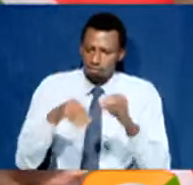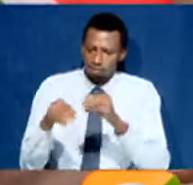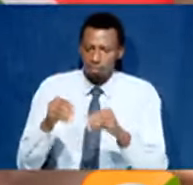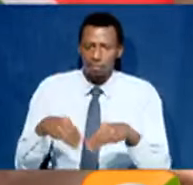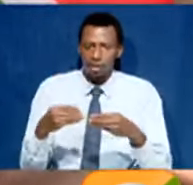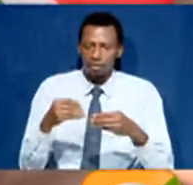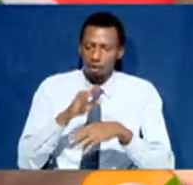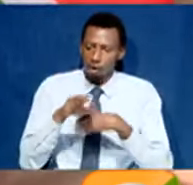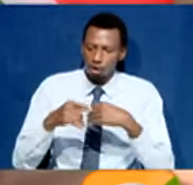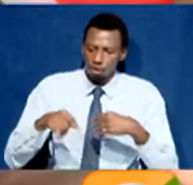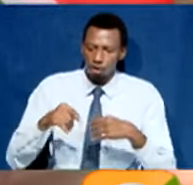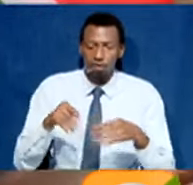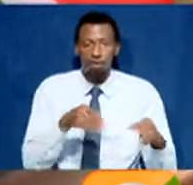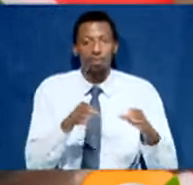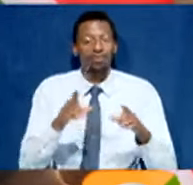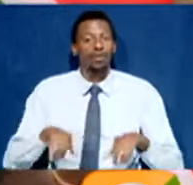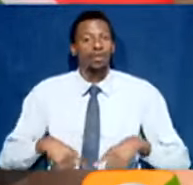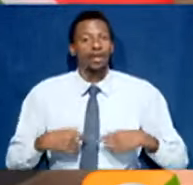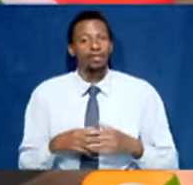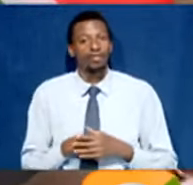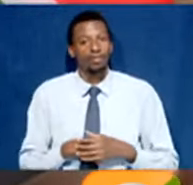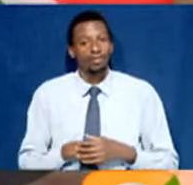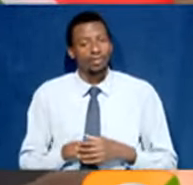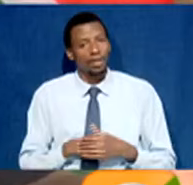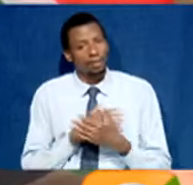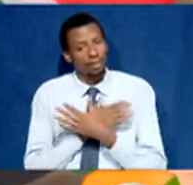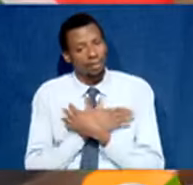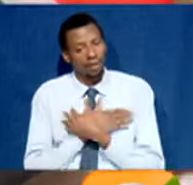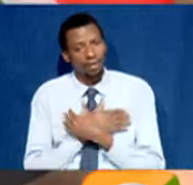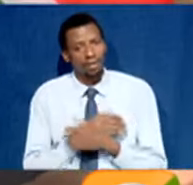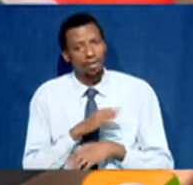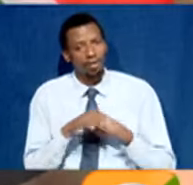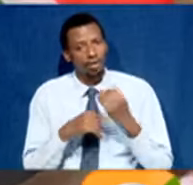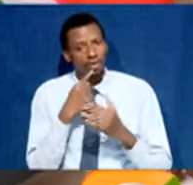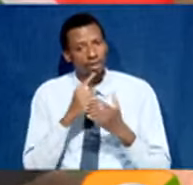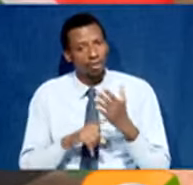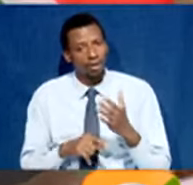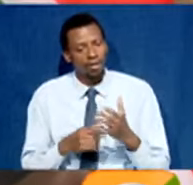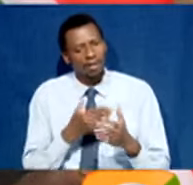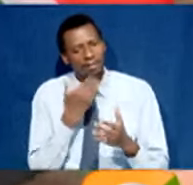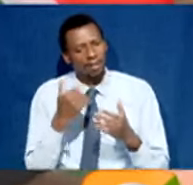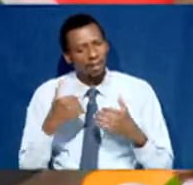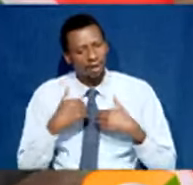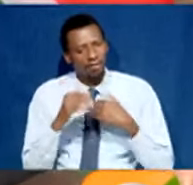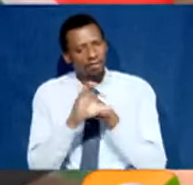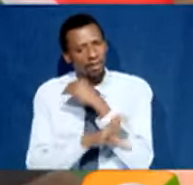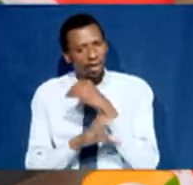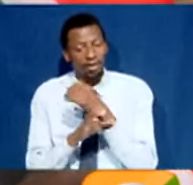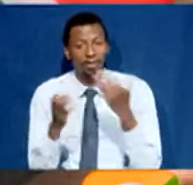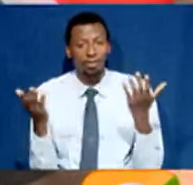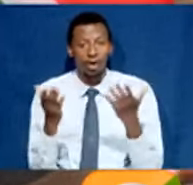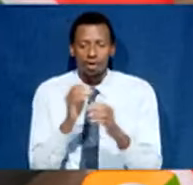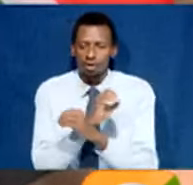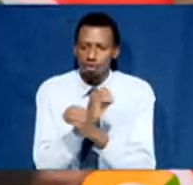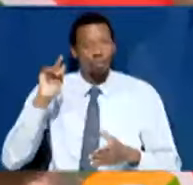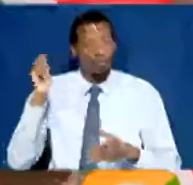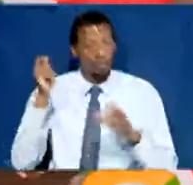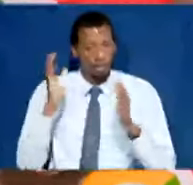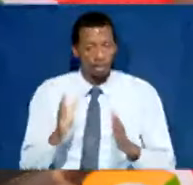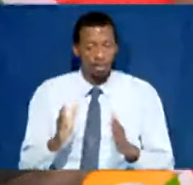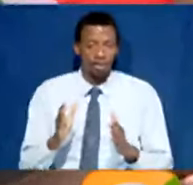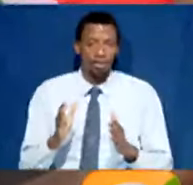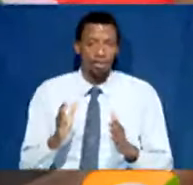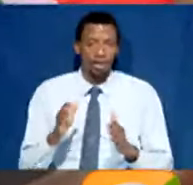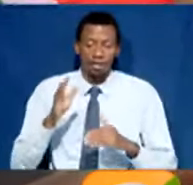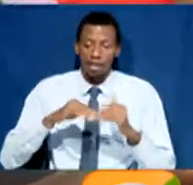I mean, my friends, all we are saying is, let us have a country where nobody is left behind. And